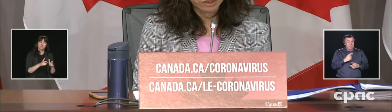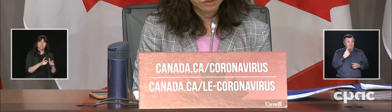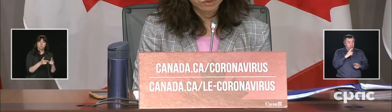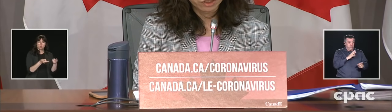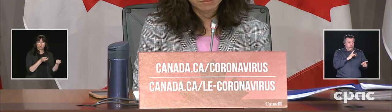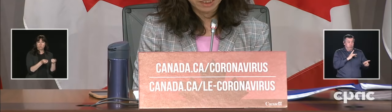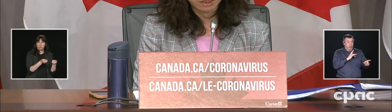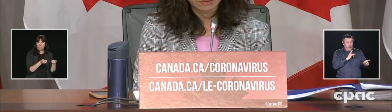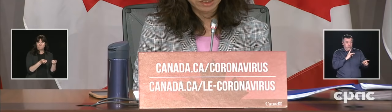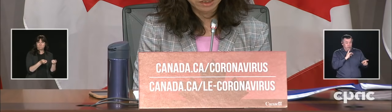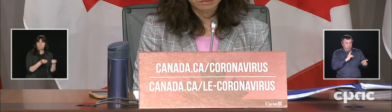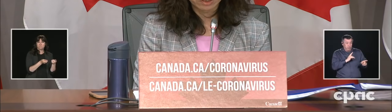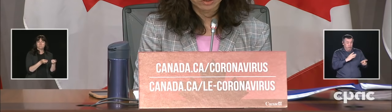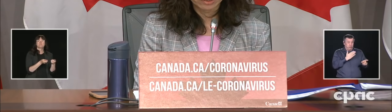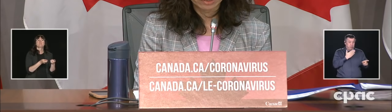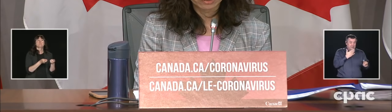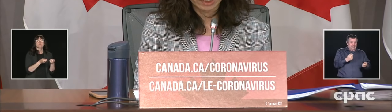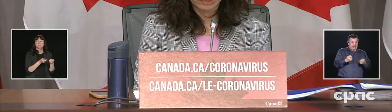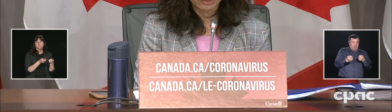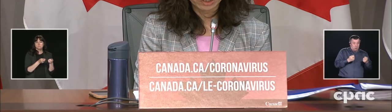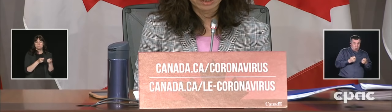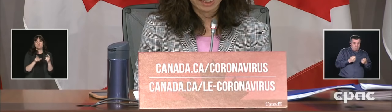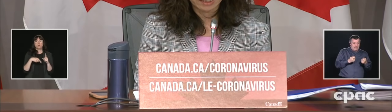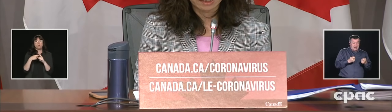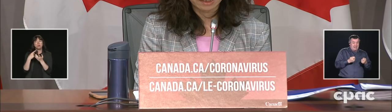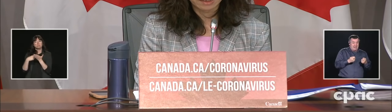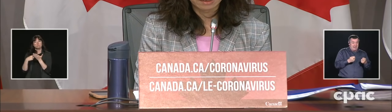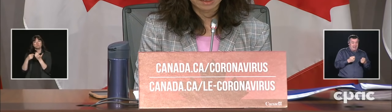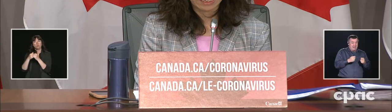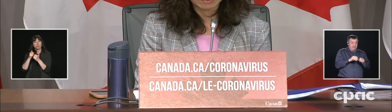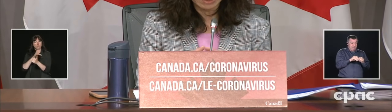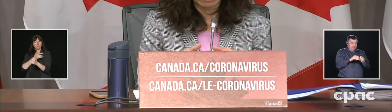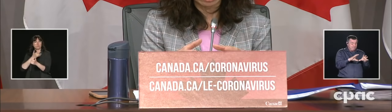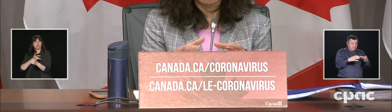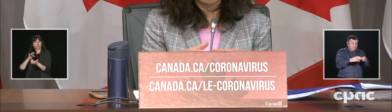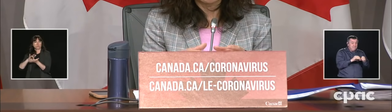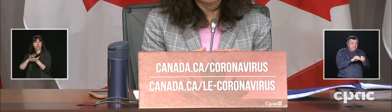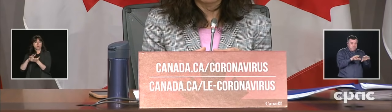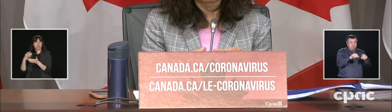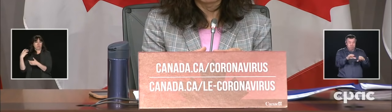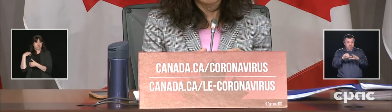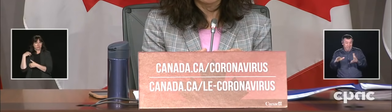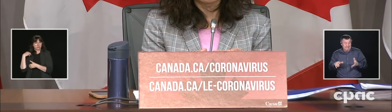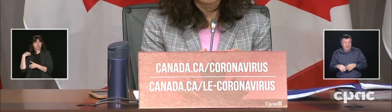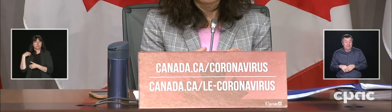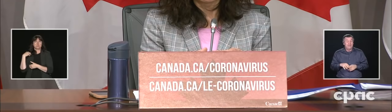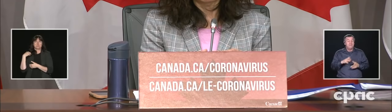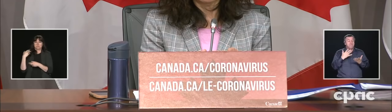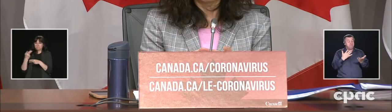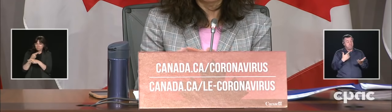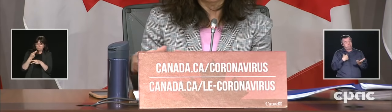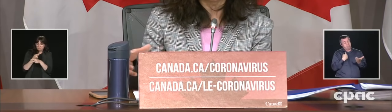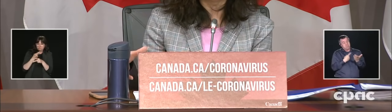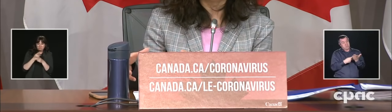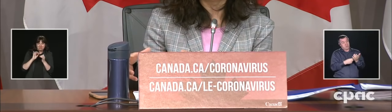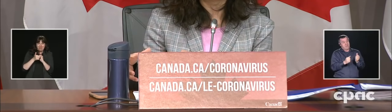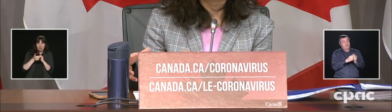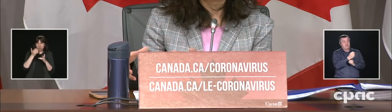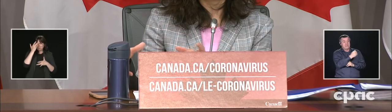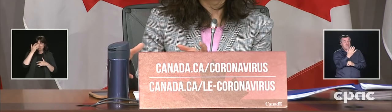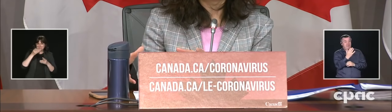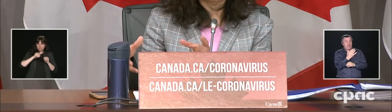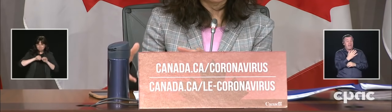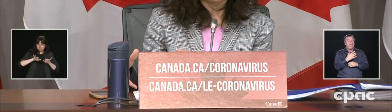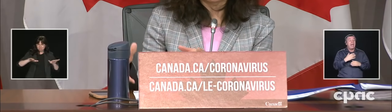our discussion with chief medical officers, we're also trying to look at the epidemiology itself, because the transmission